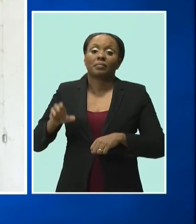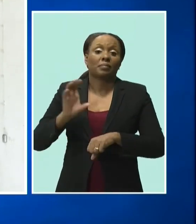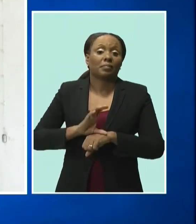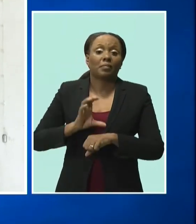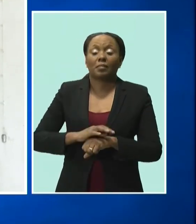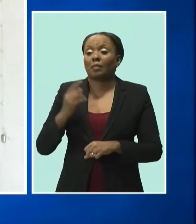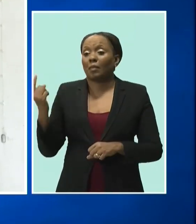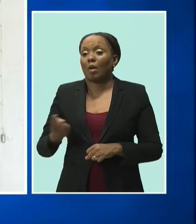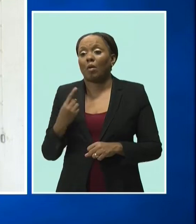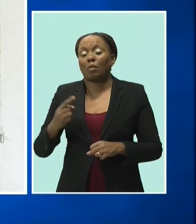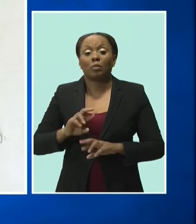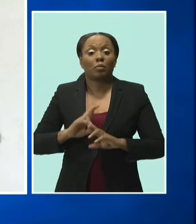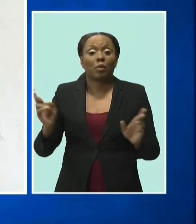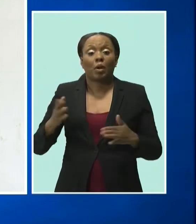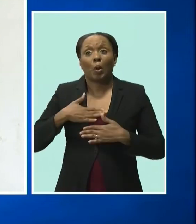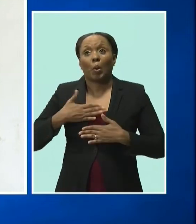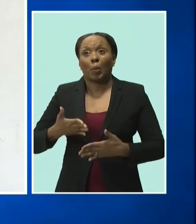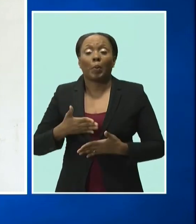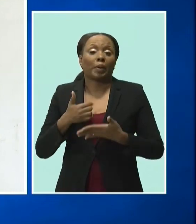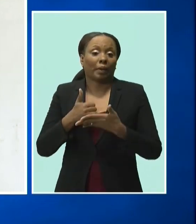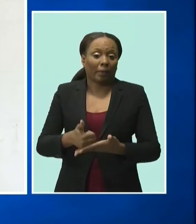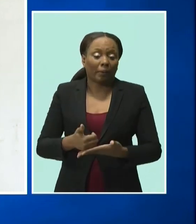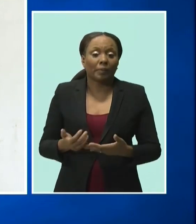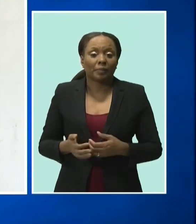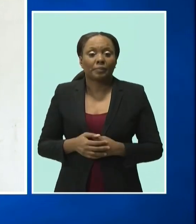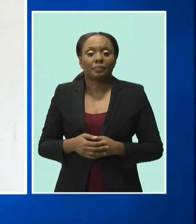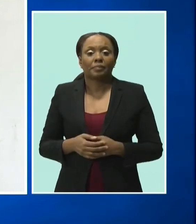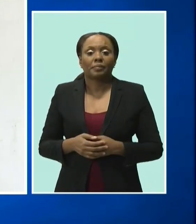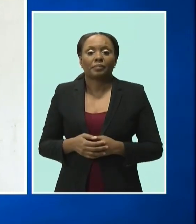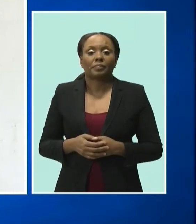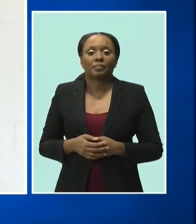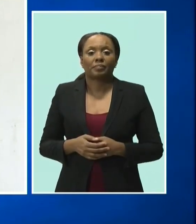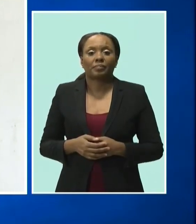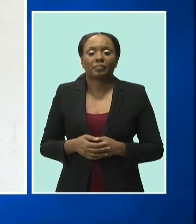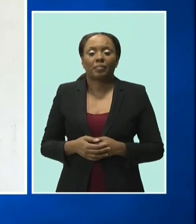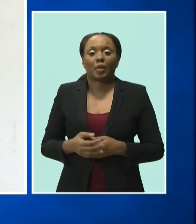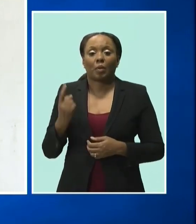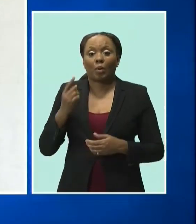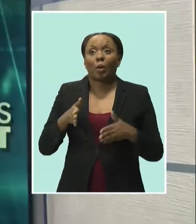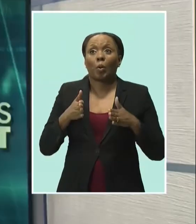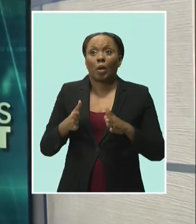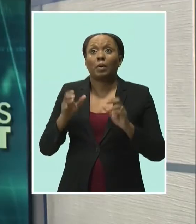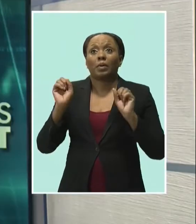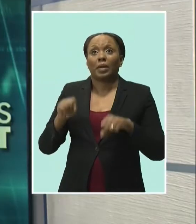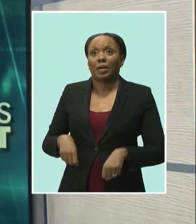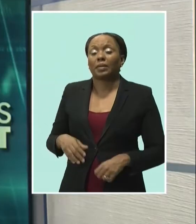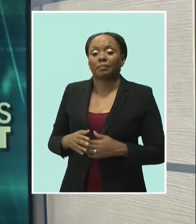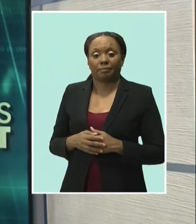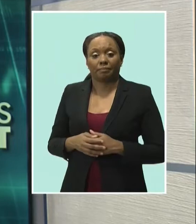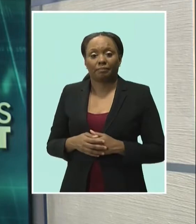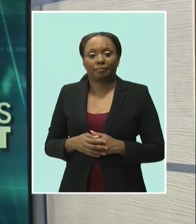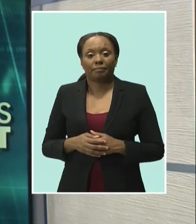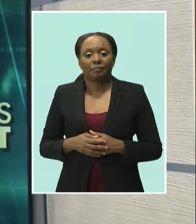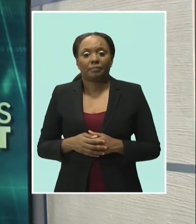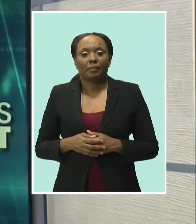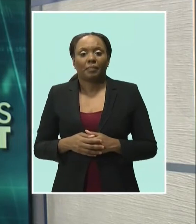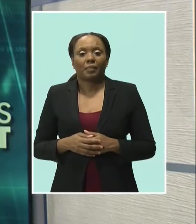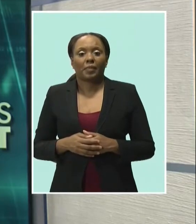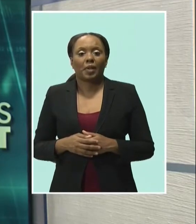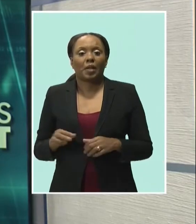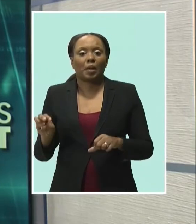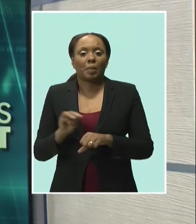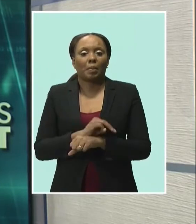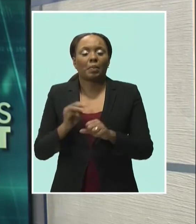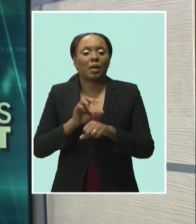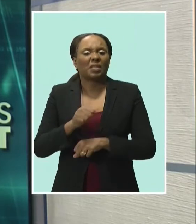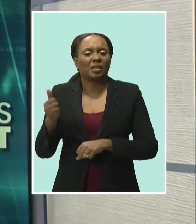there, ready and willing to help out in relief efforts, and this is just one of the many ways. And Minister in the Ministry of Housing, Peter